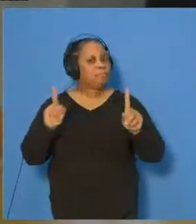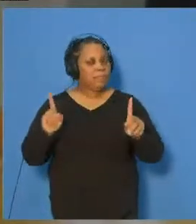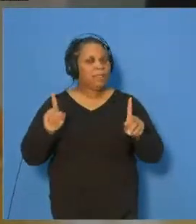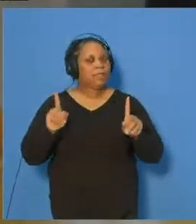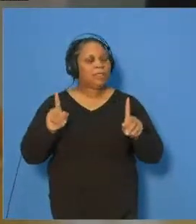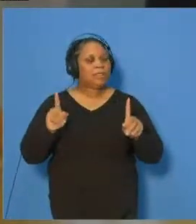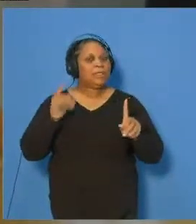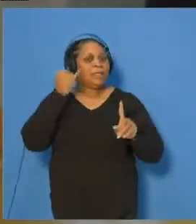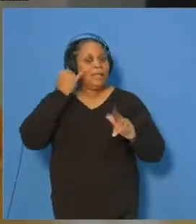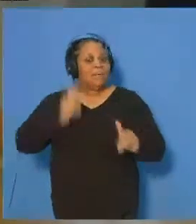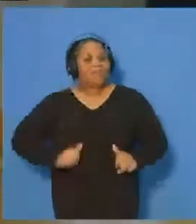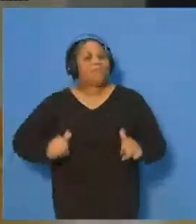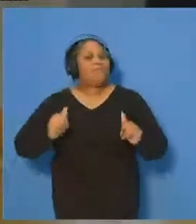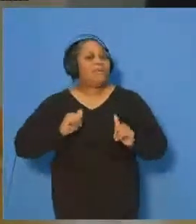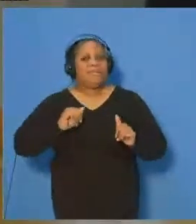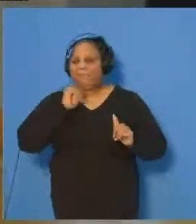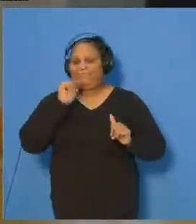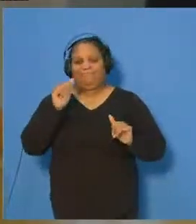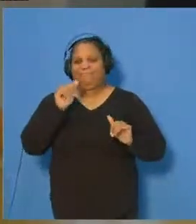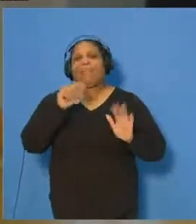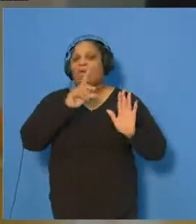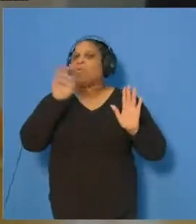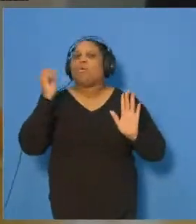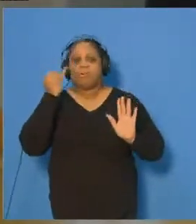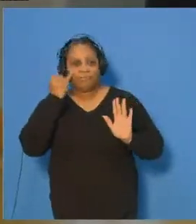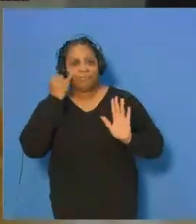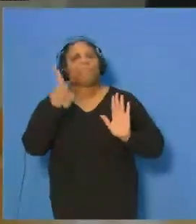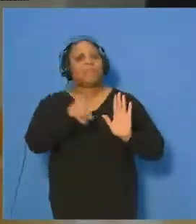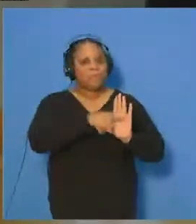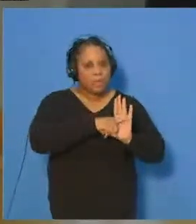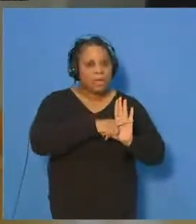the residents are not positive,